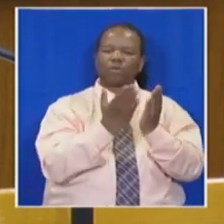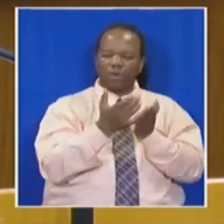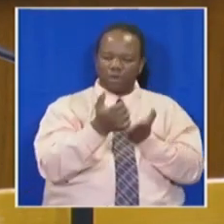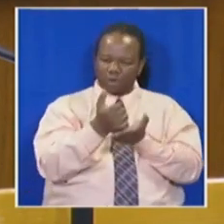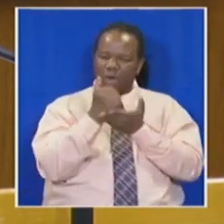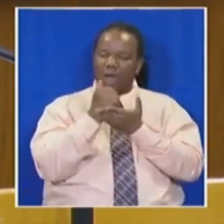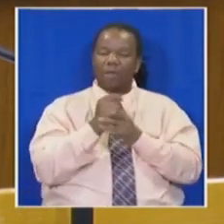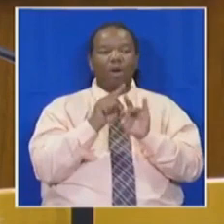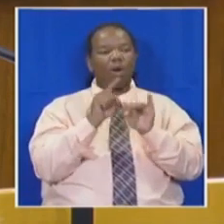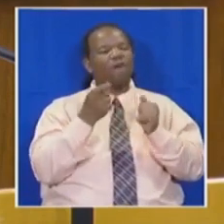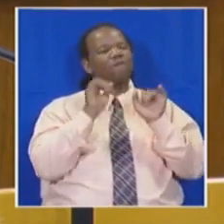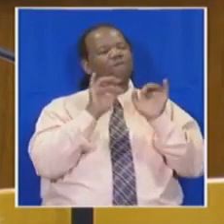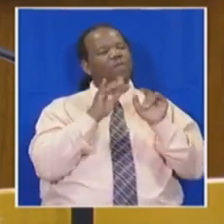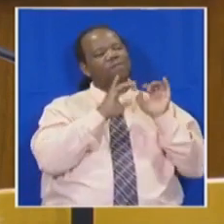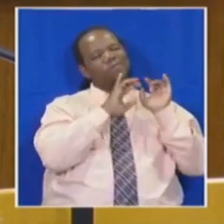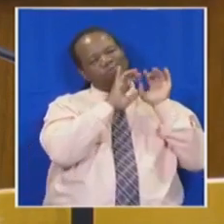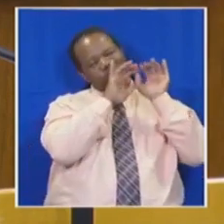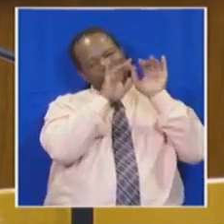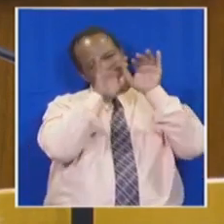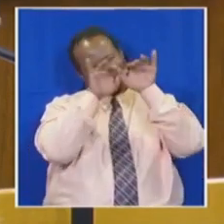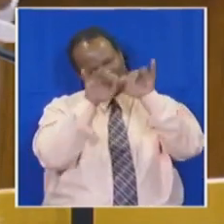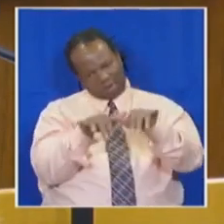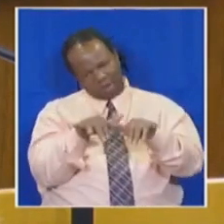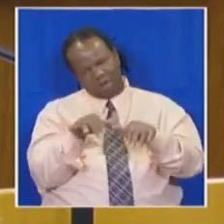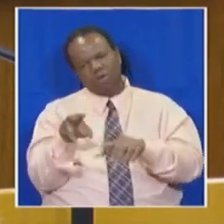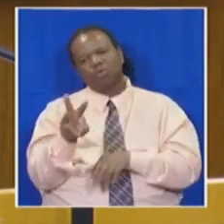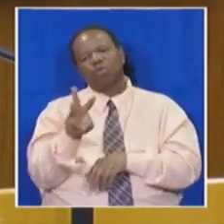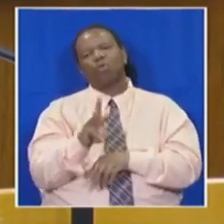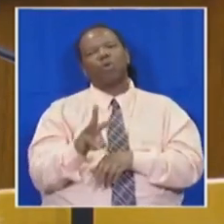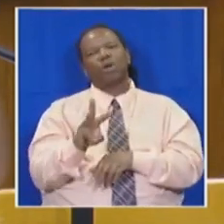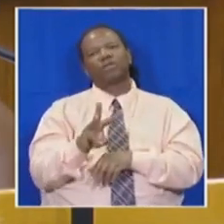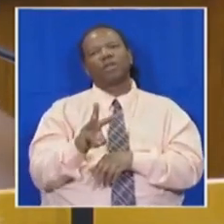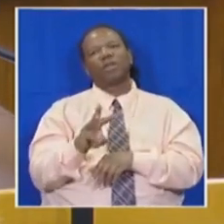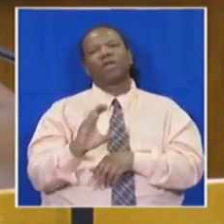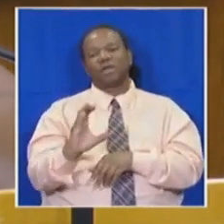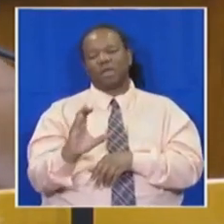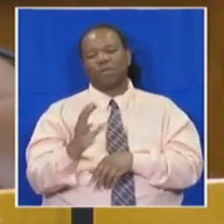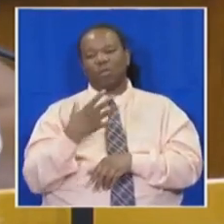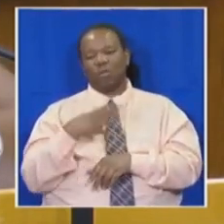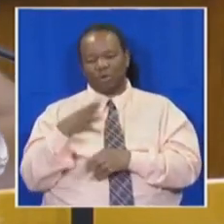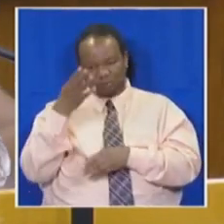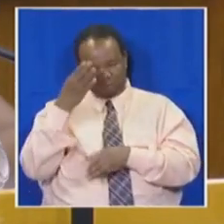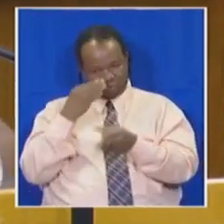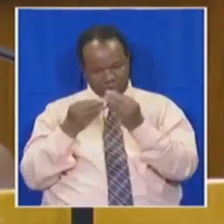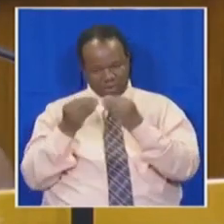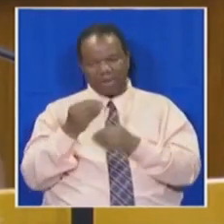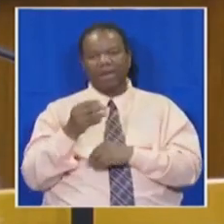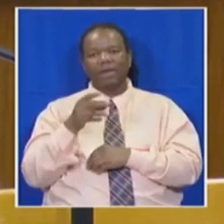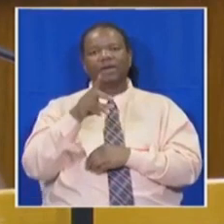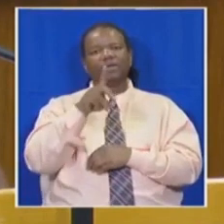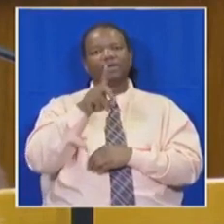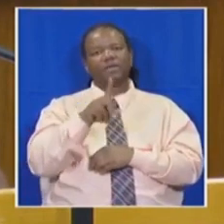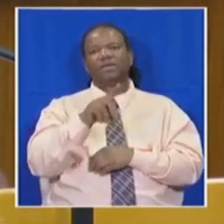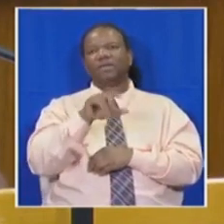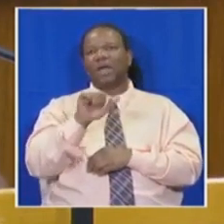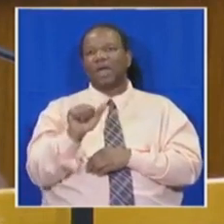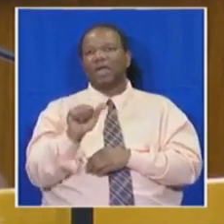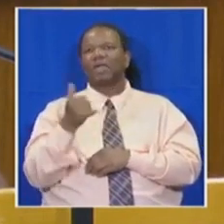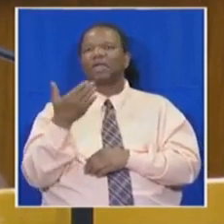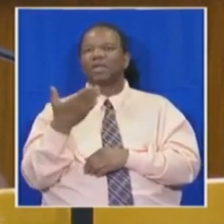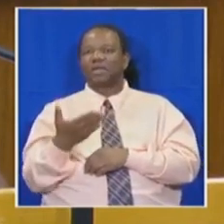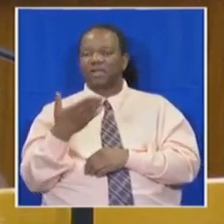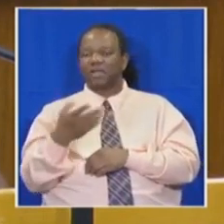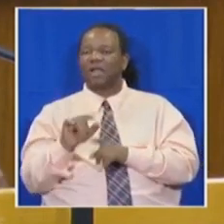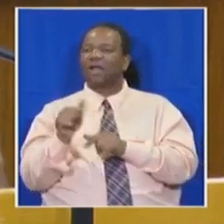influx of people who want to join a better education system. As a DA, we welcome the removal of the